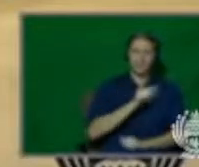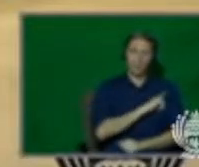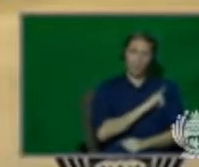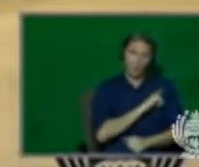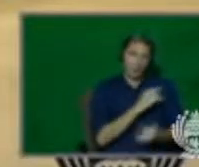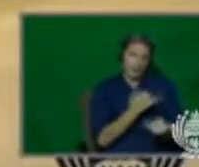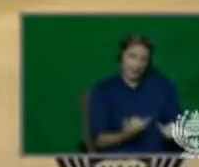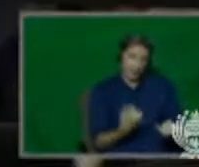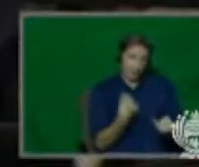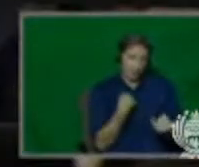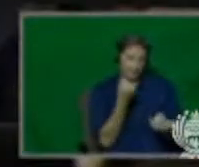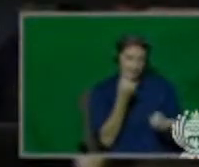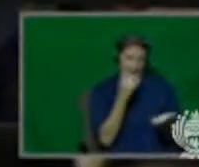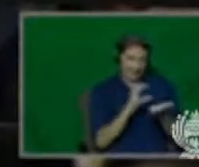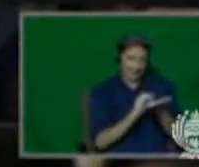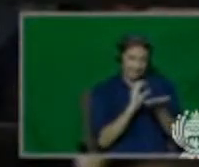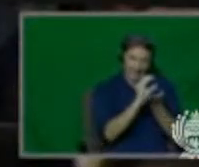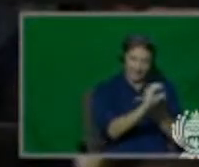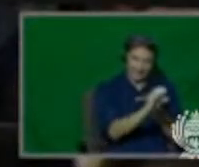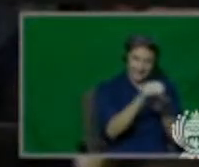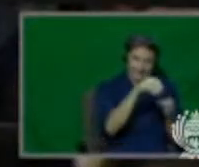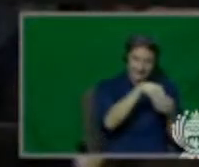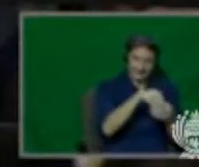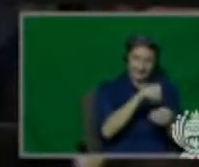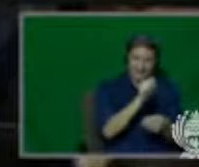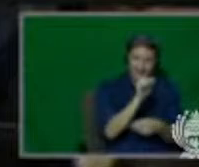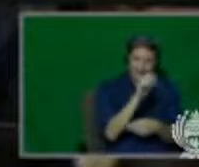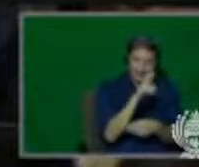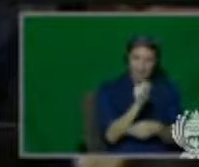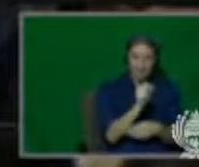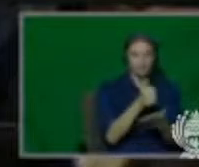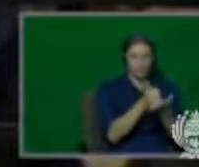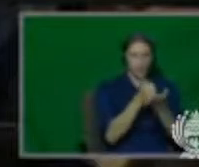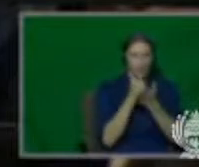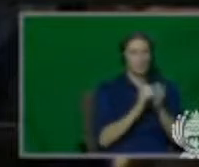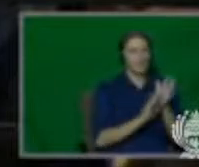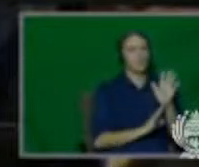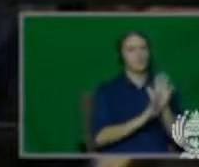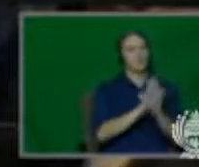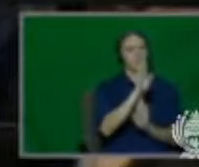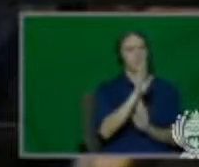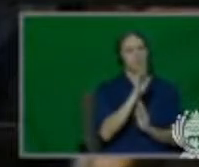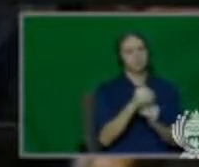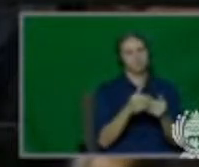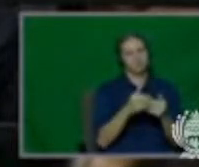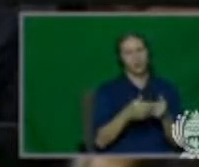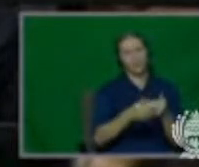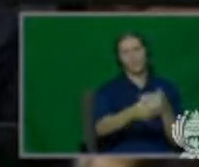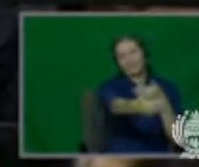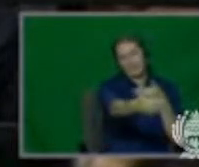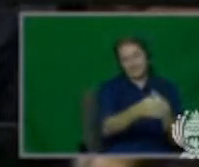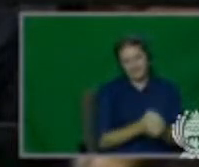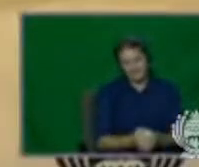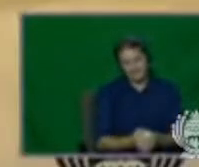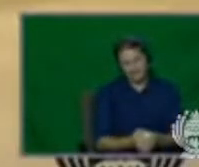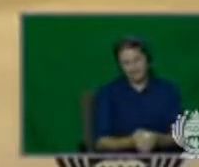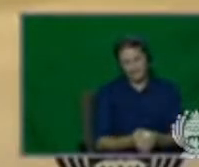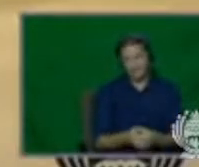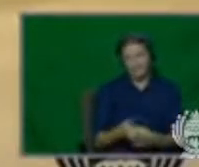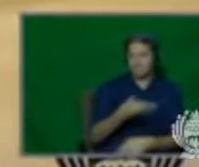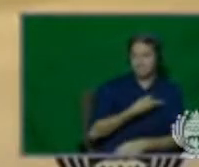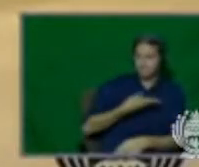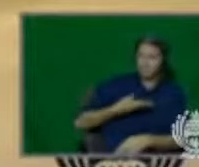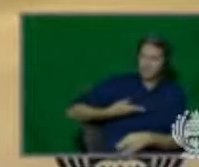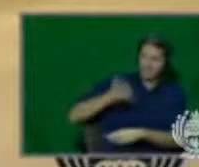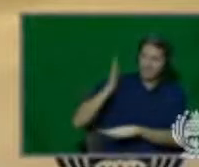to collect at the time to make improvements. Madam Speaker, the revenue proposed